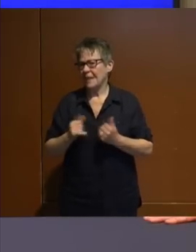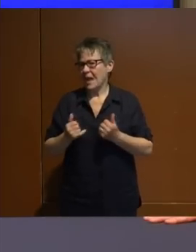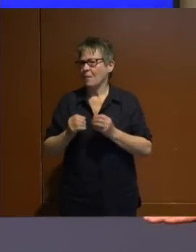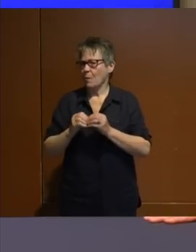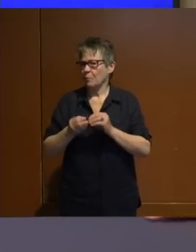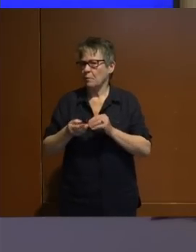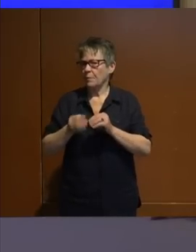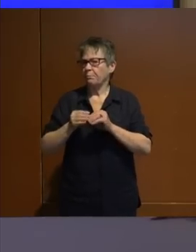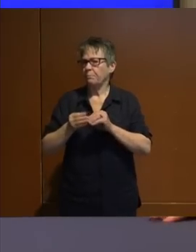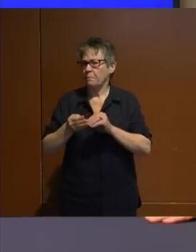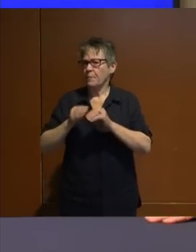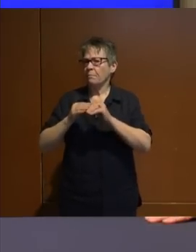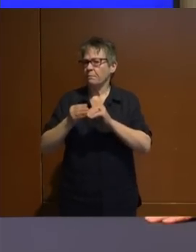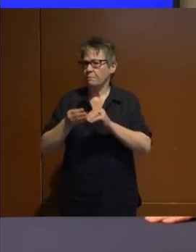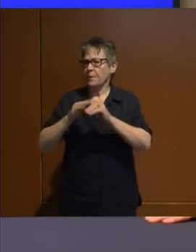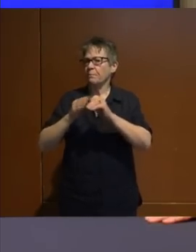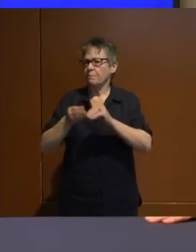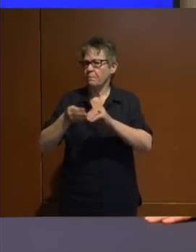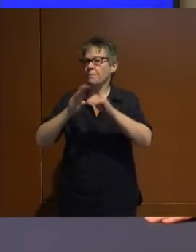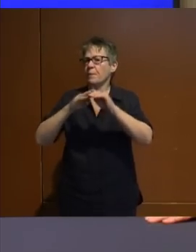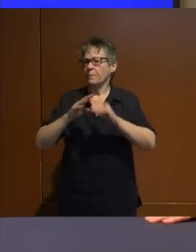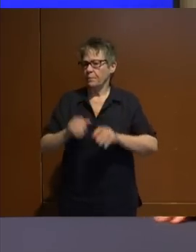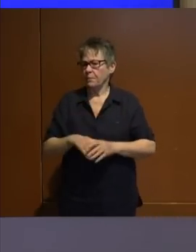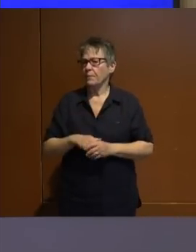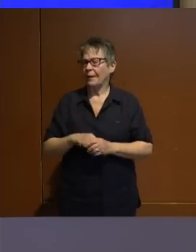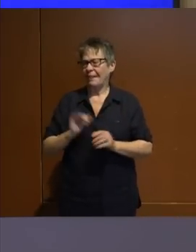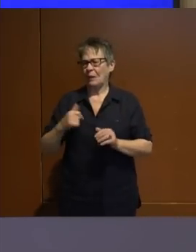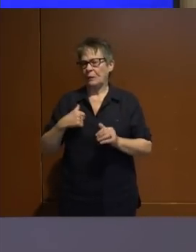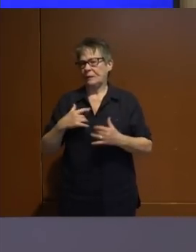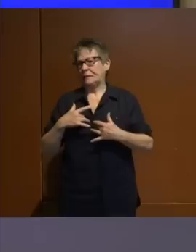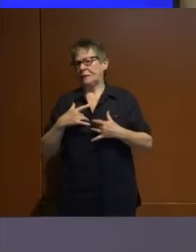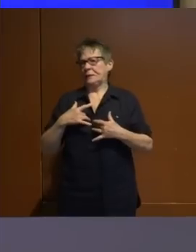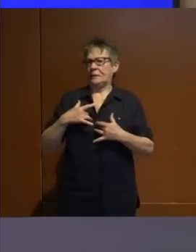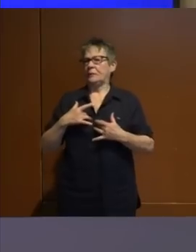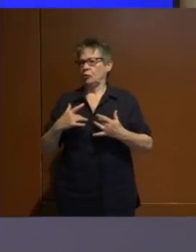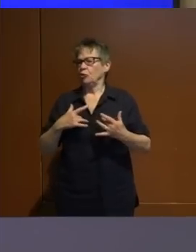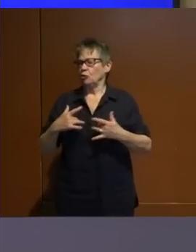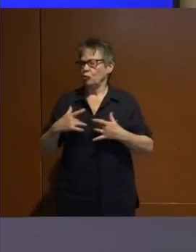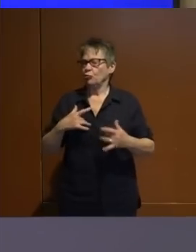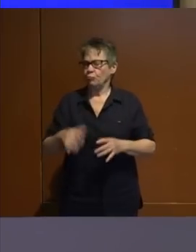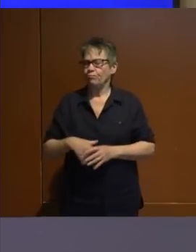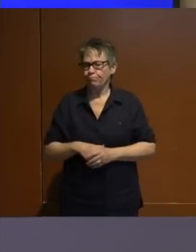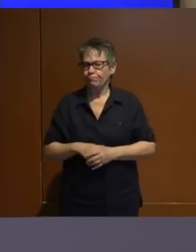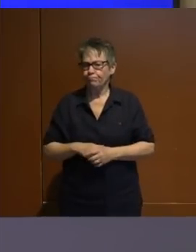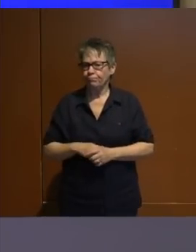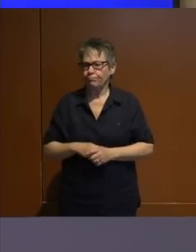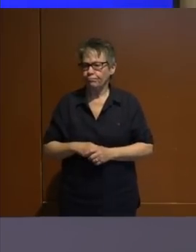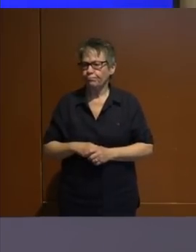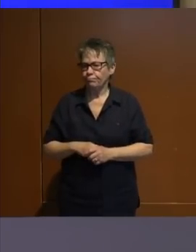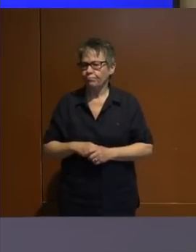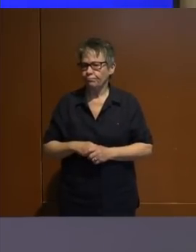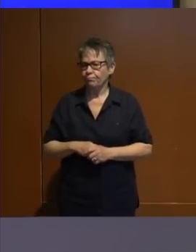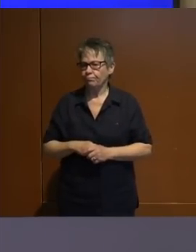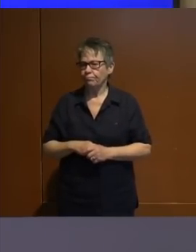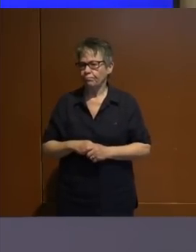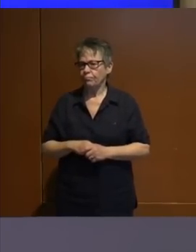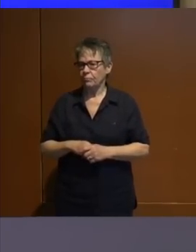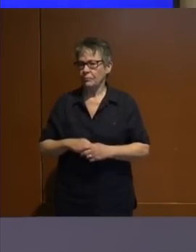it's an area of, I know, great concern. The counties, the top counties, I usually read out